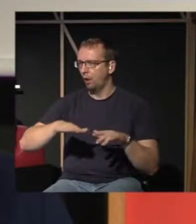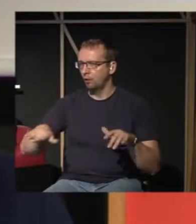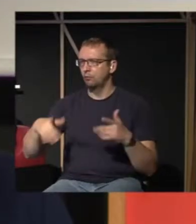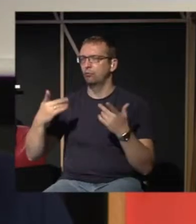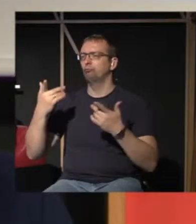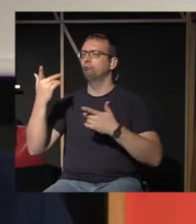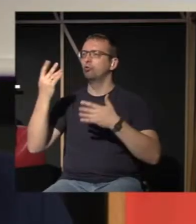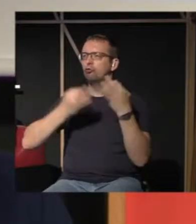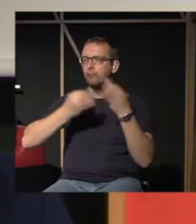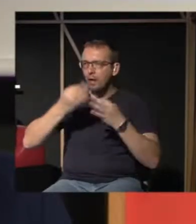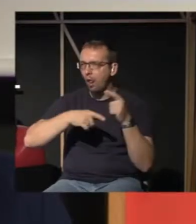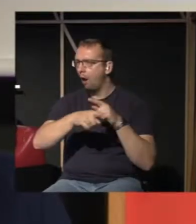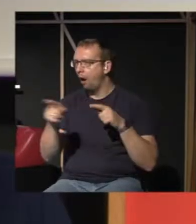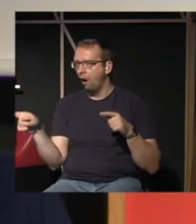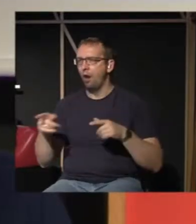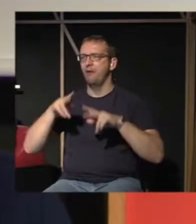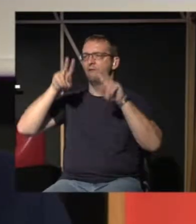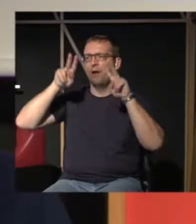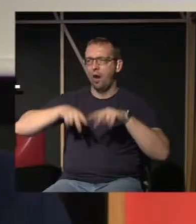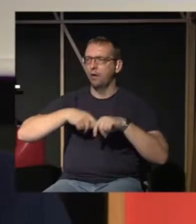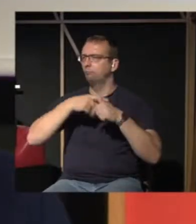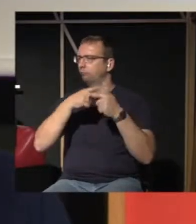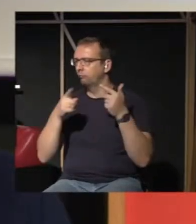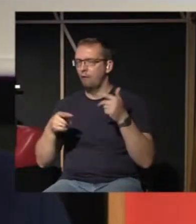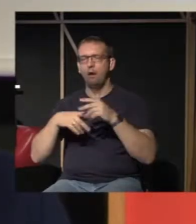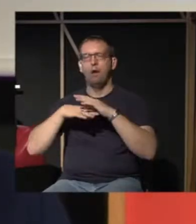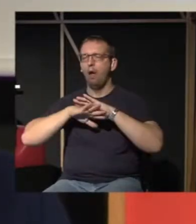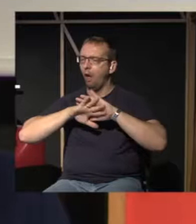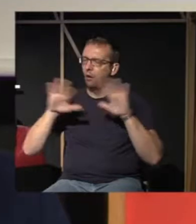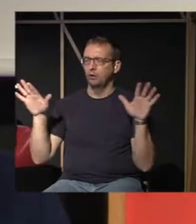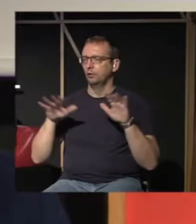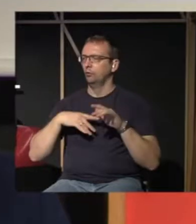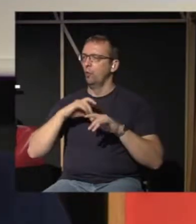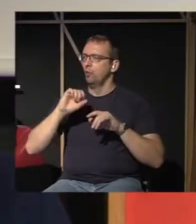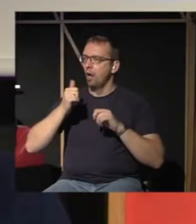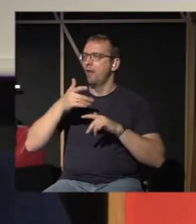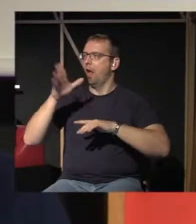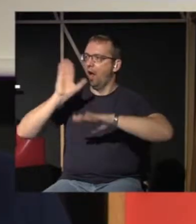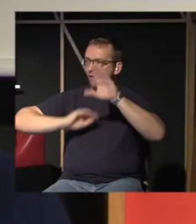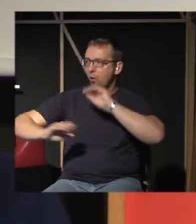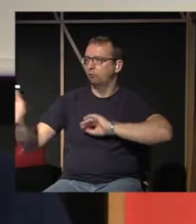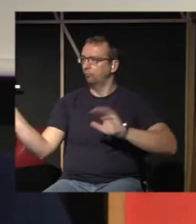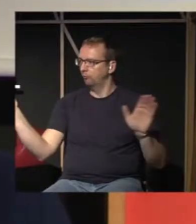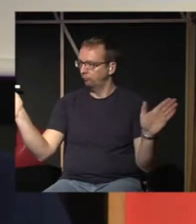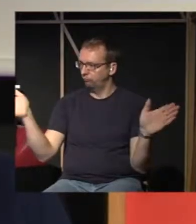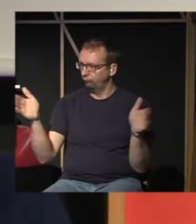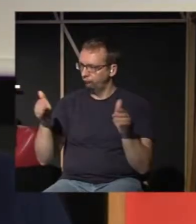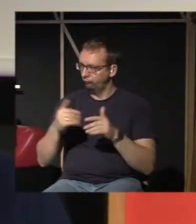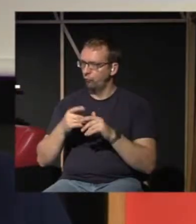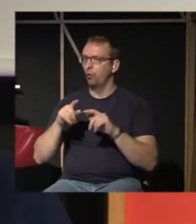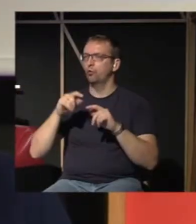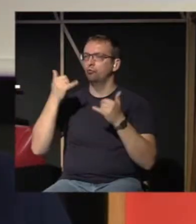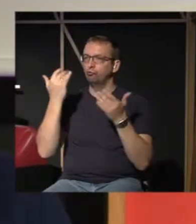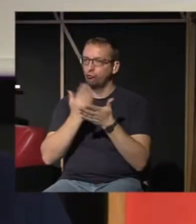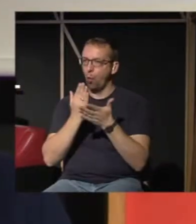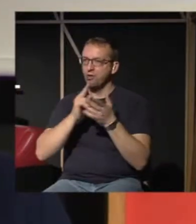been translated into 7 different languages, and probably the easiest place for me to refer you to it at the moment is our website, the